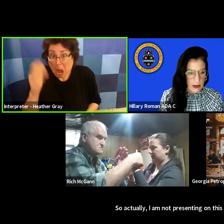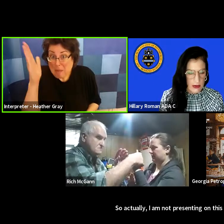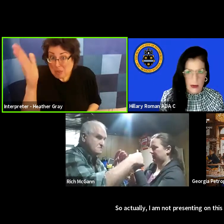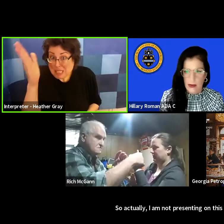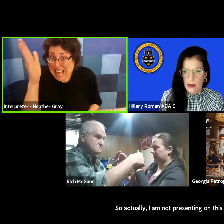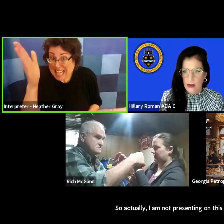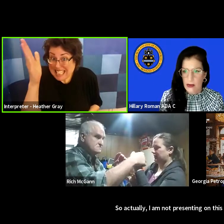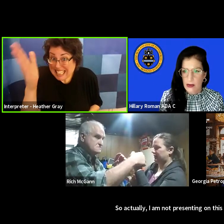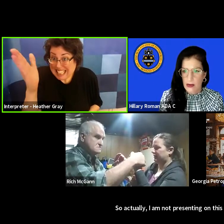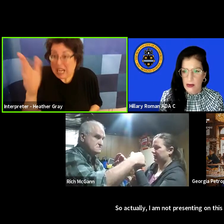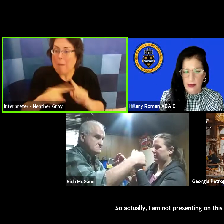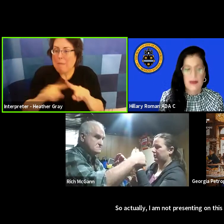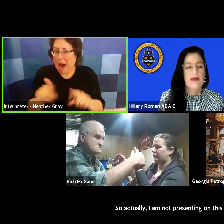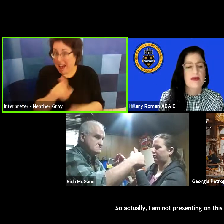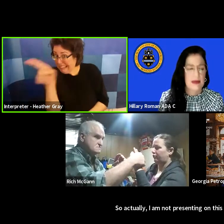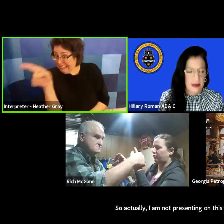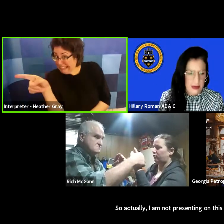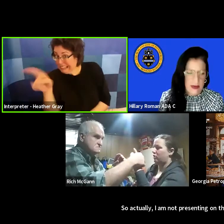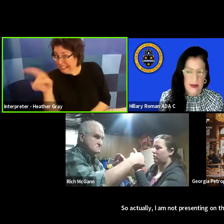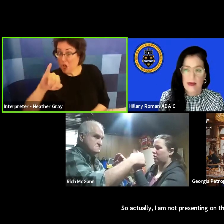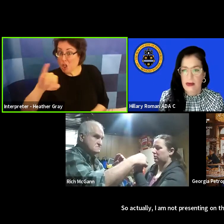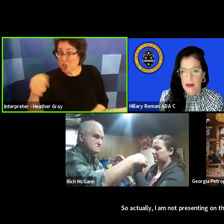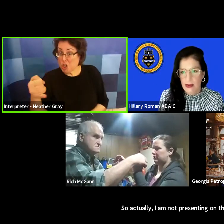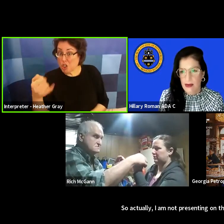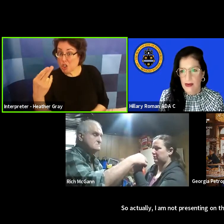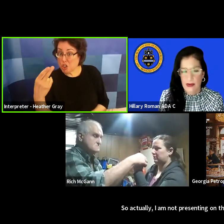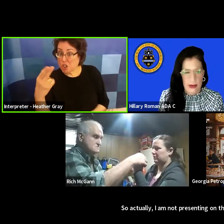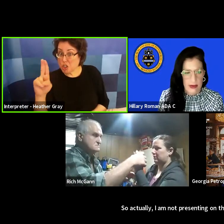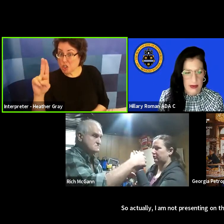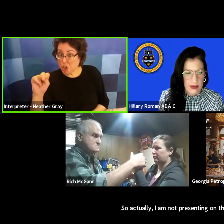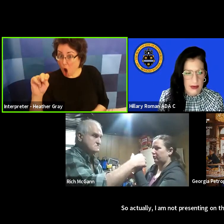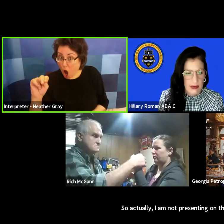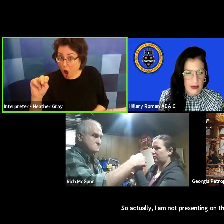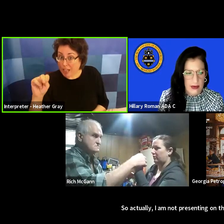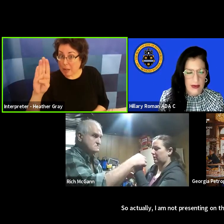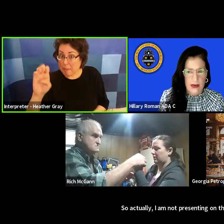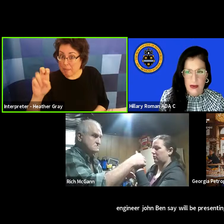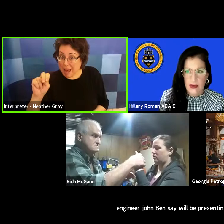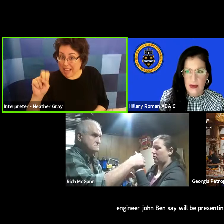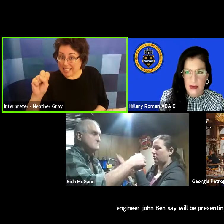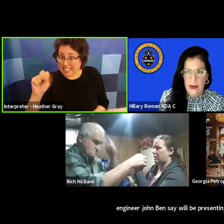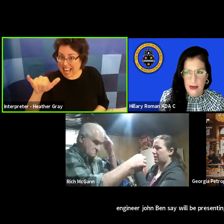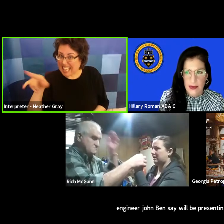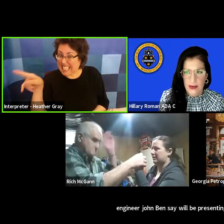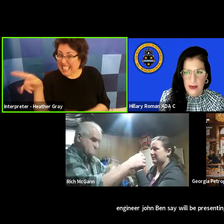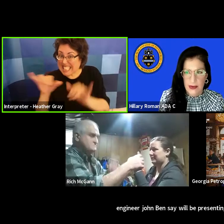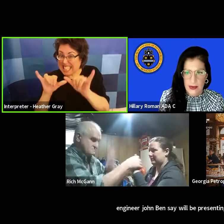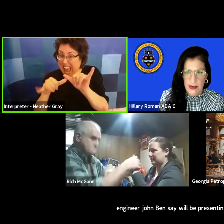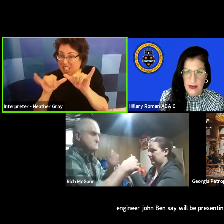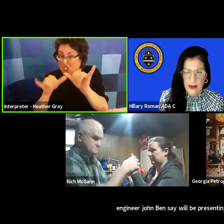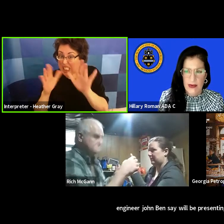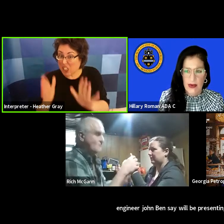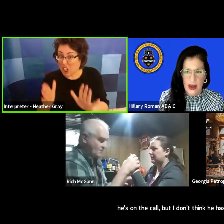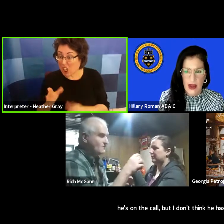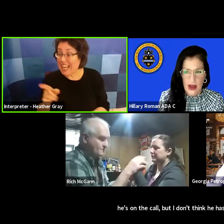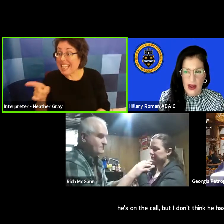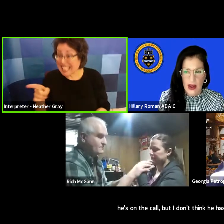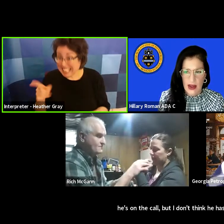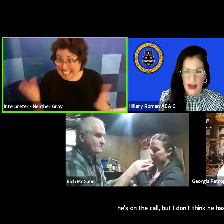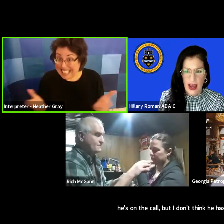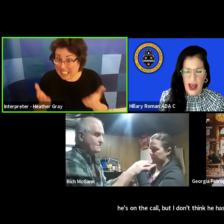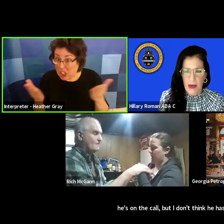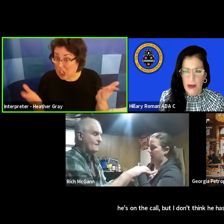engineer, John Bense, will be presenting. And I believe he's on the call, but I don't think he has the ability to